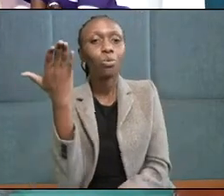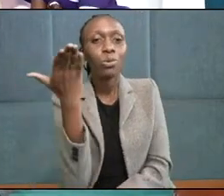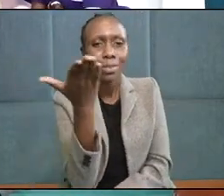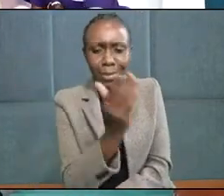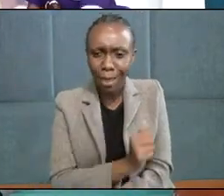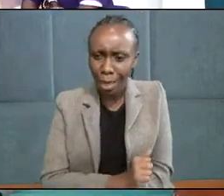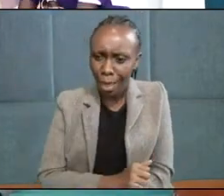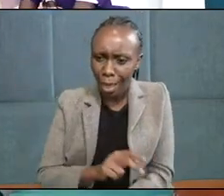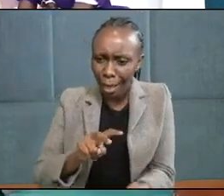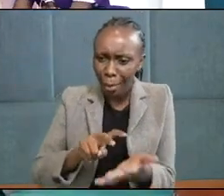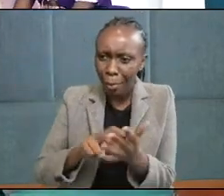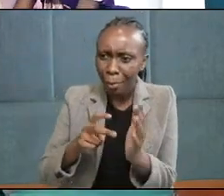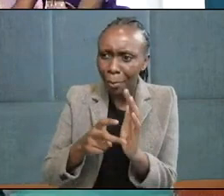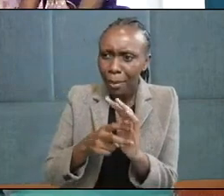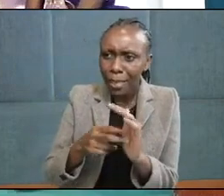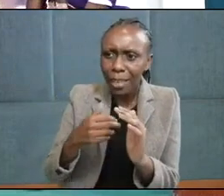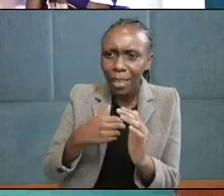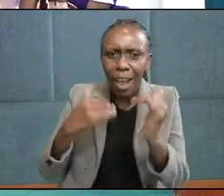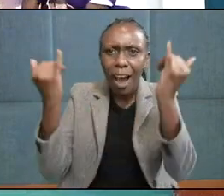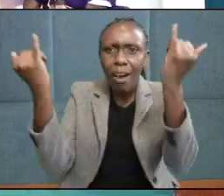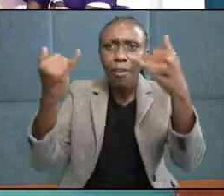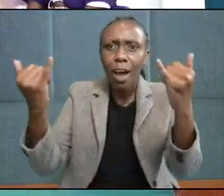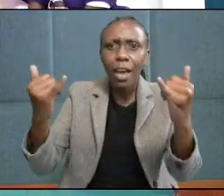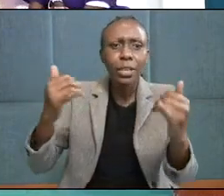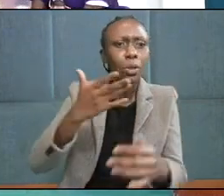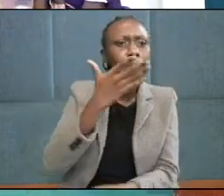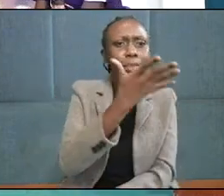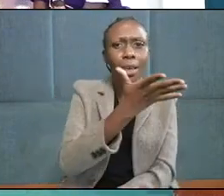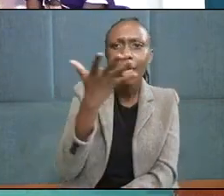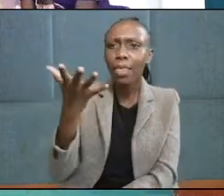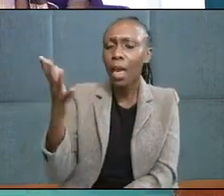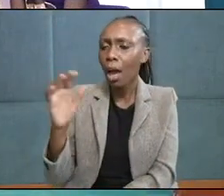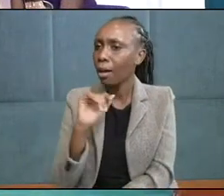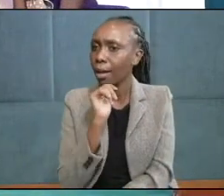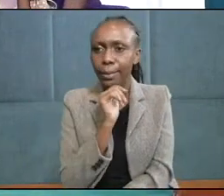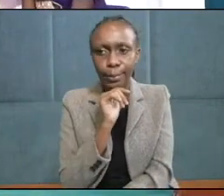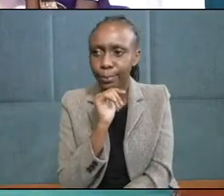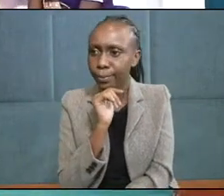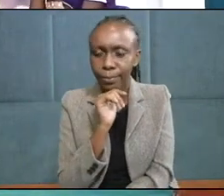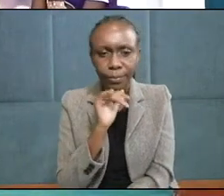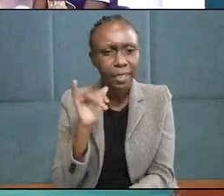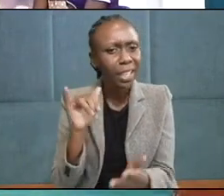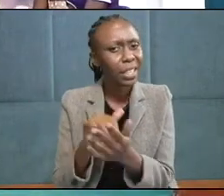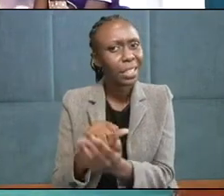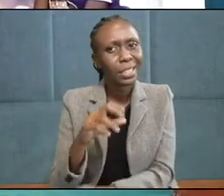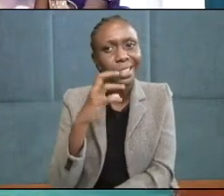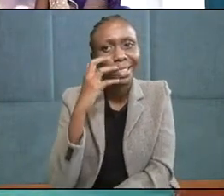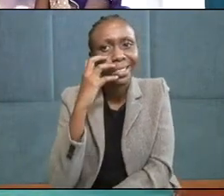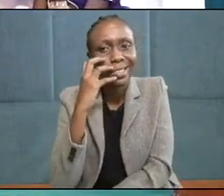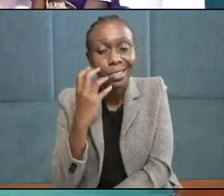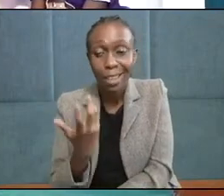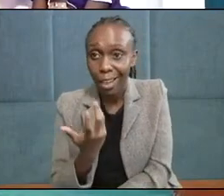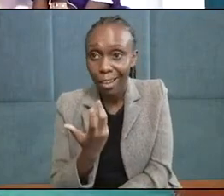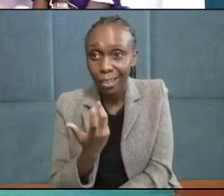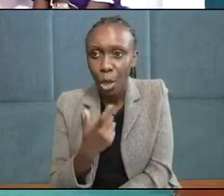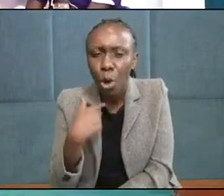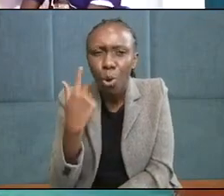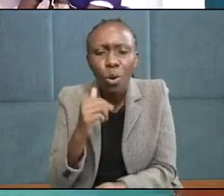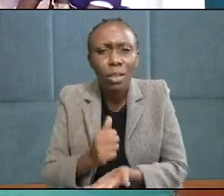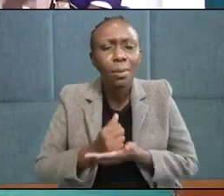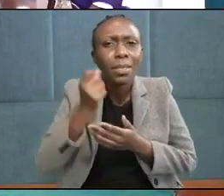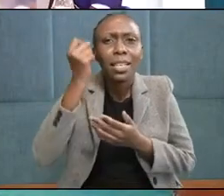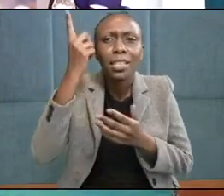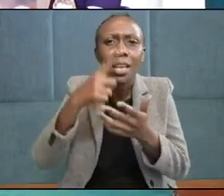you mean this place had idols all over the streets? That is sad. Who can help us understand what